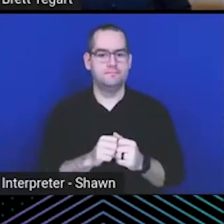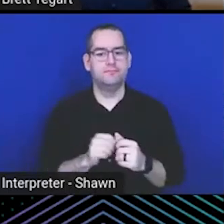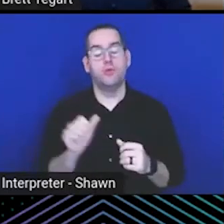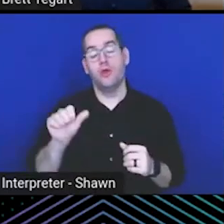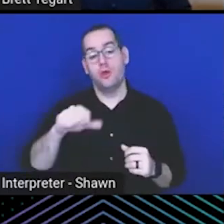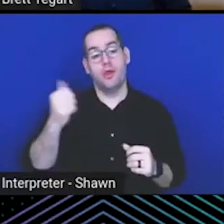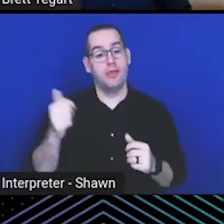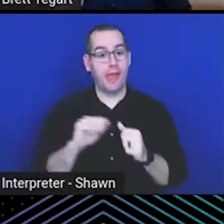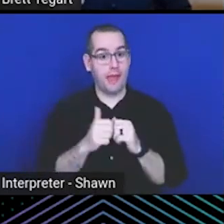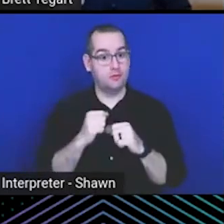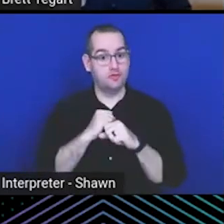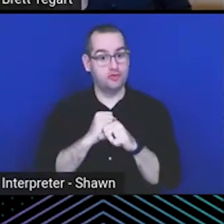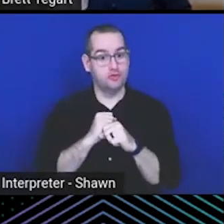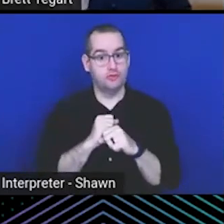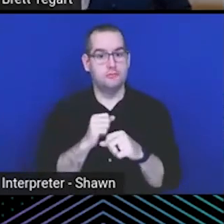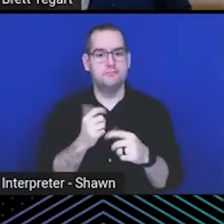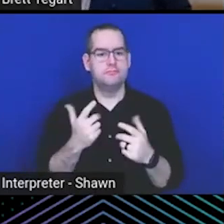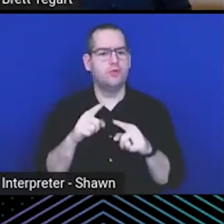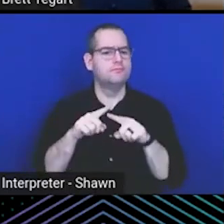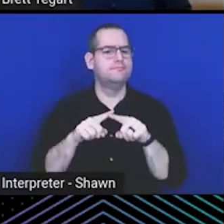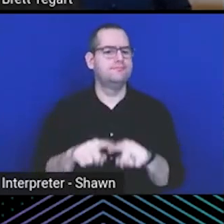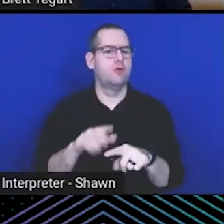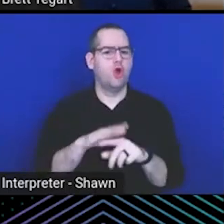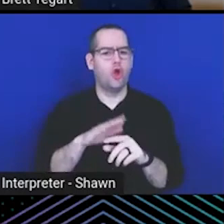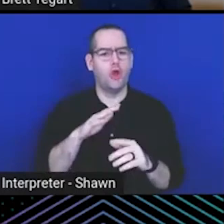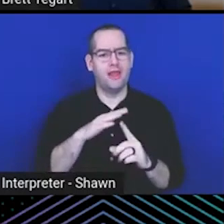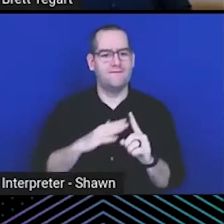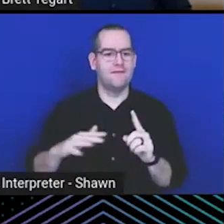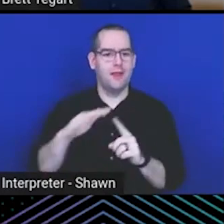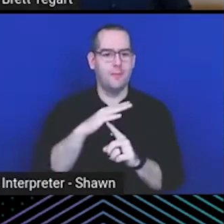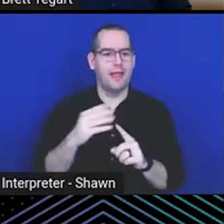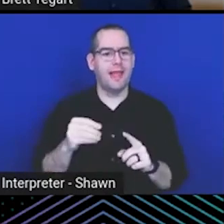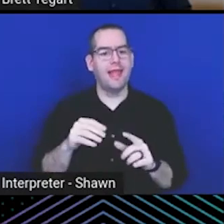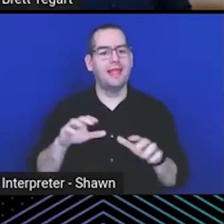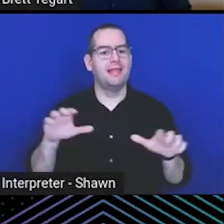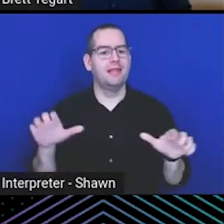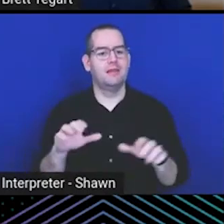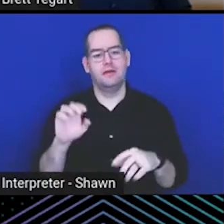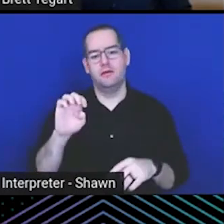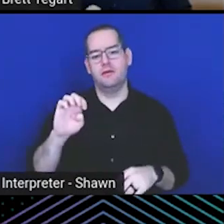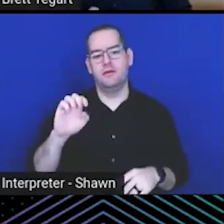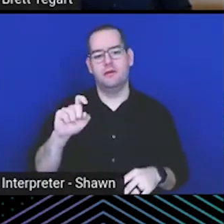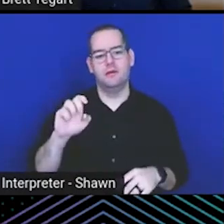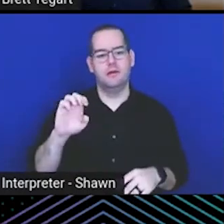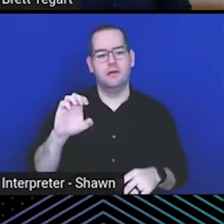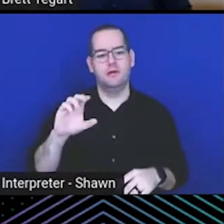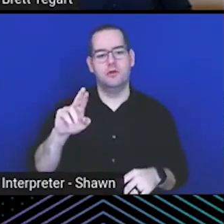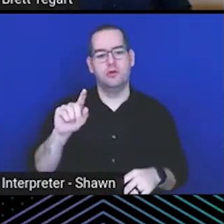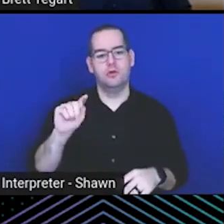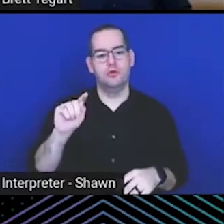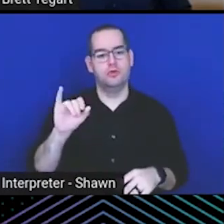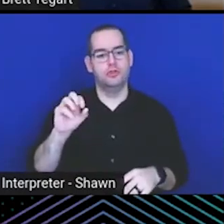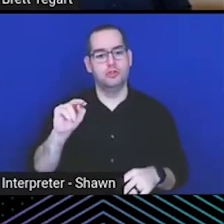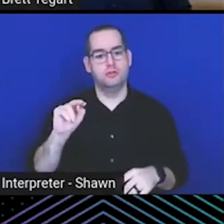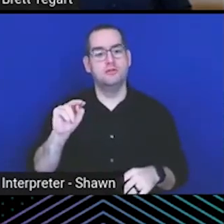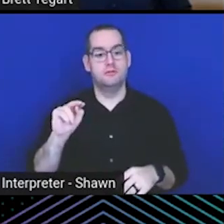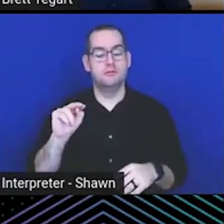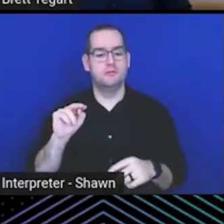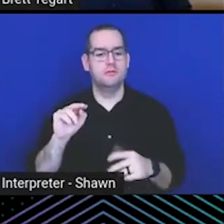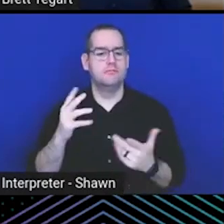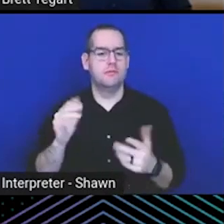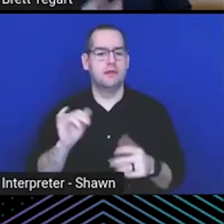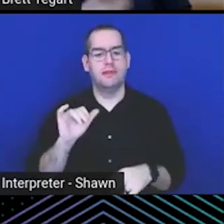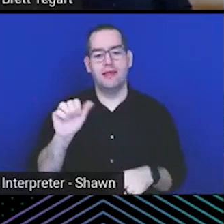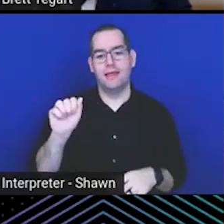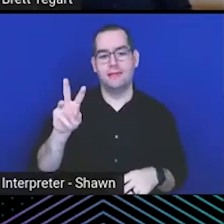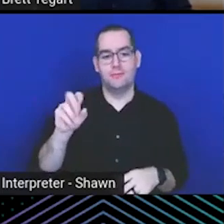is by relying heavily on the environment and on the execution context. We make use of sources like AWS data